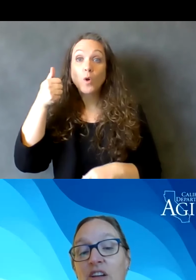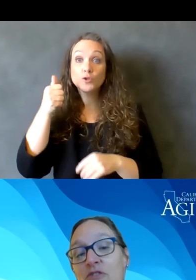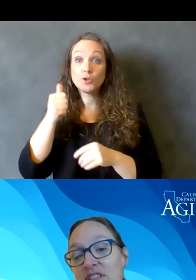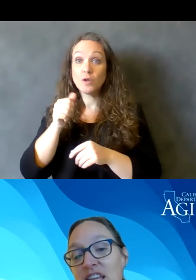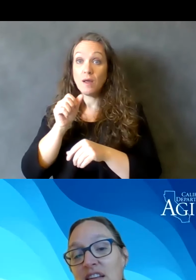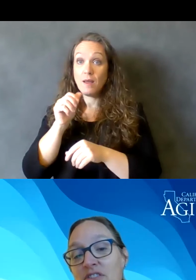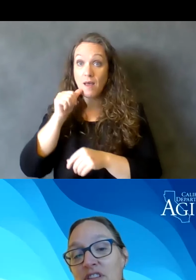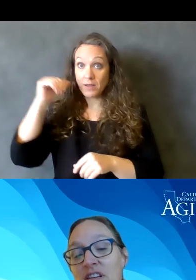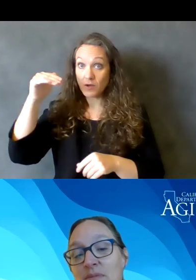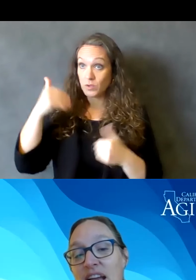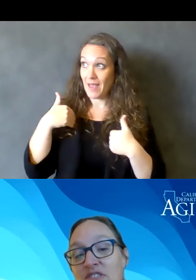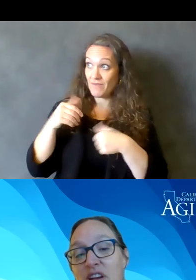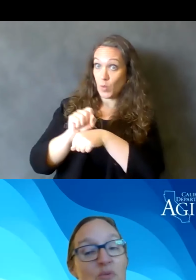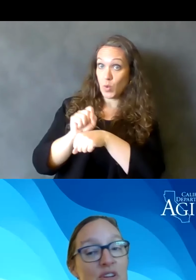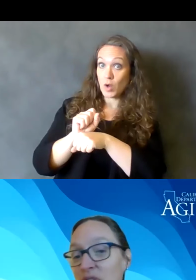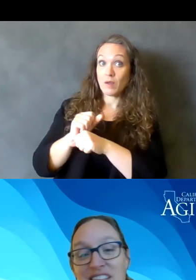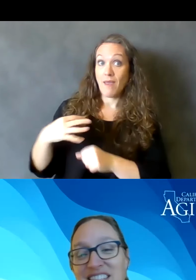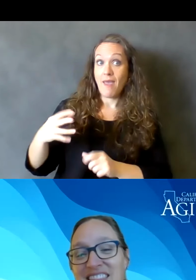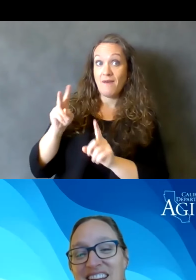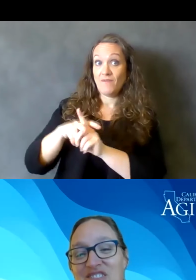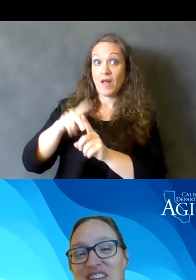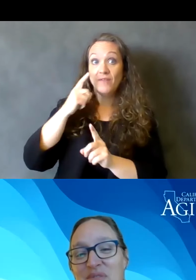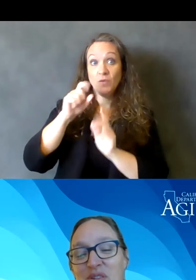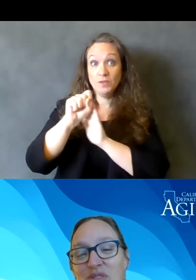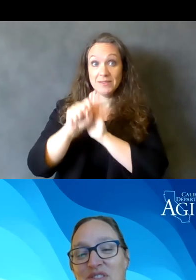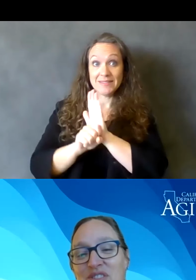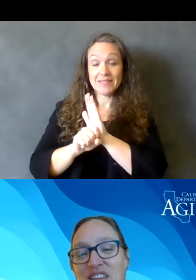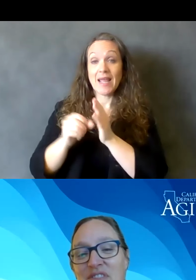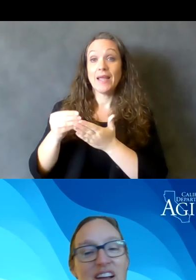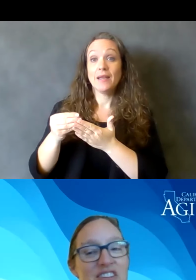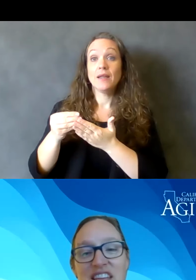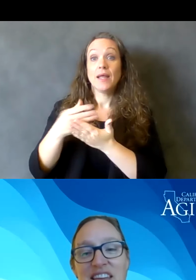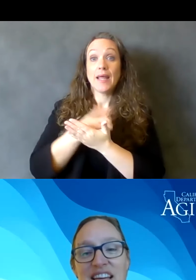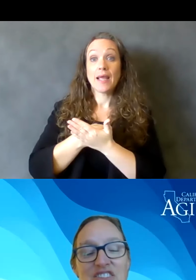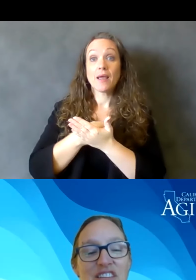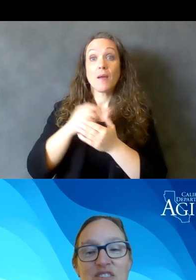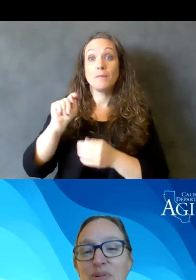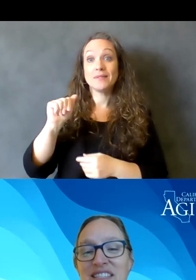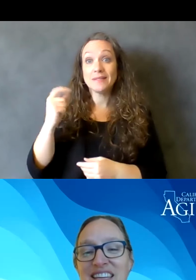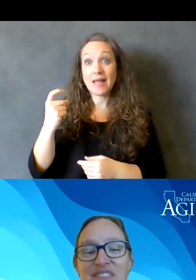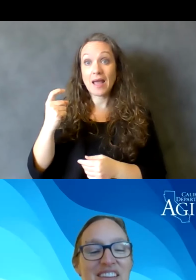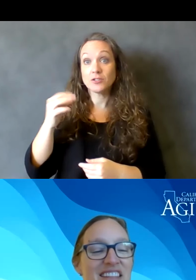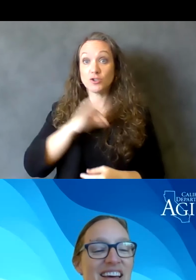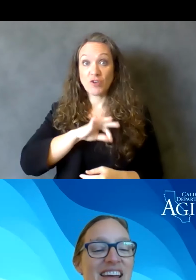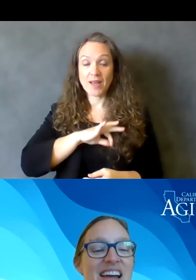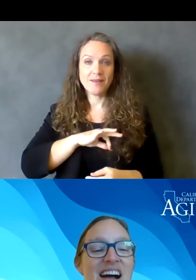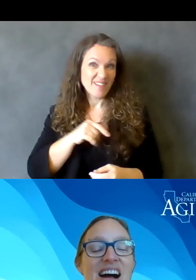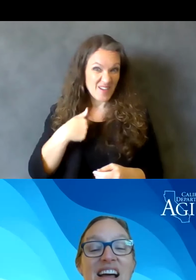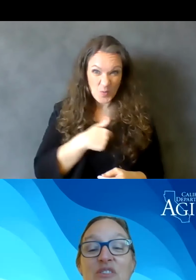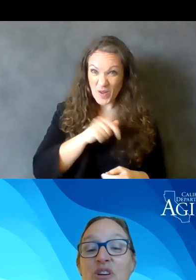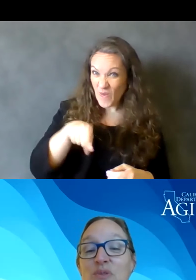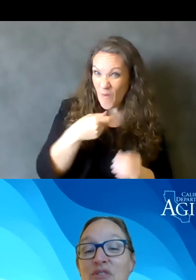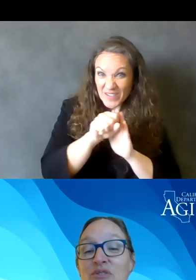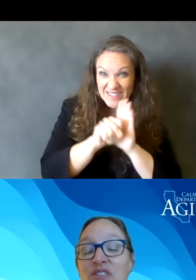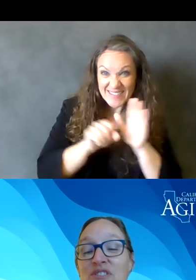and file for the state earned income tax credit. We're the only state in the country where older adults can file, and you can't nationally, so please take advantage of that.